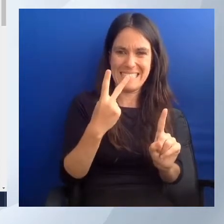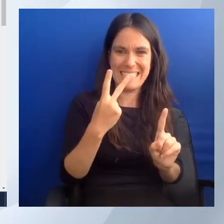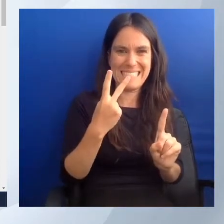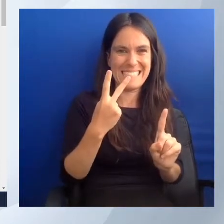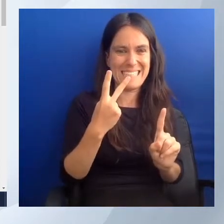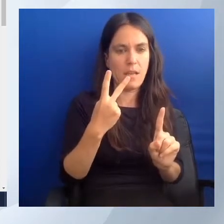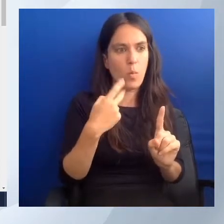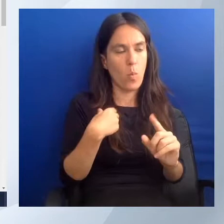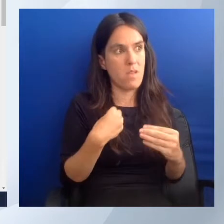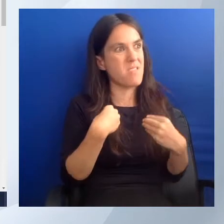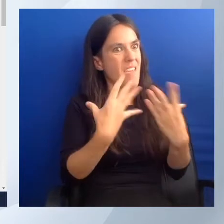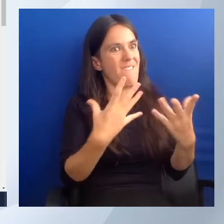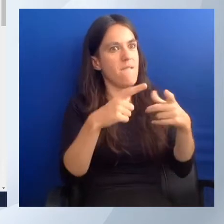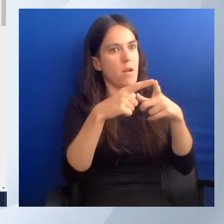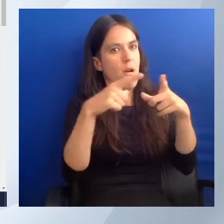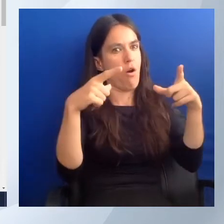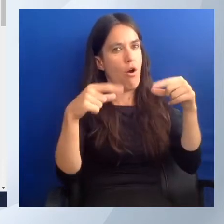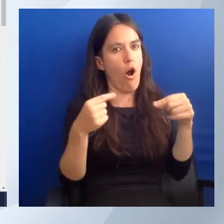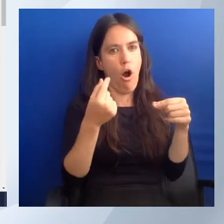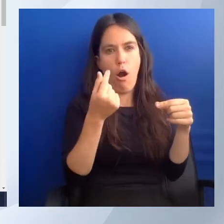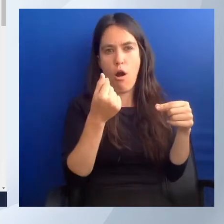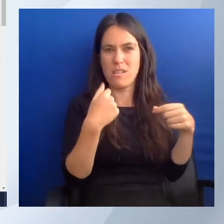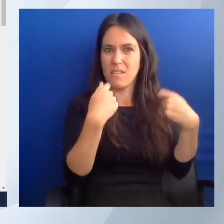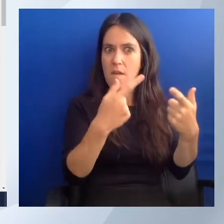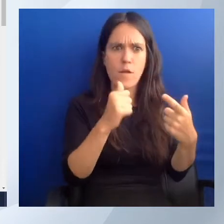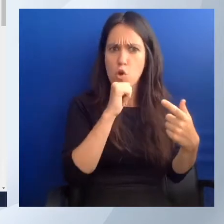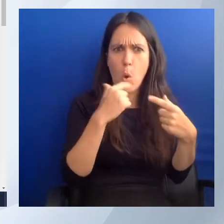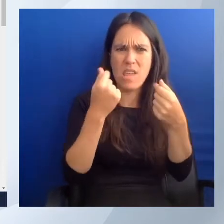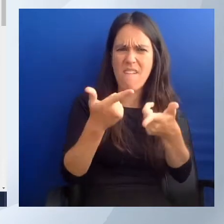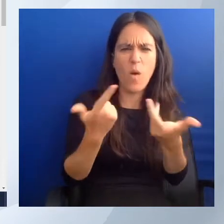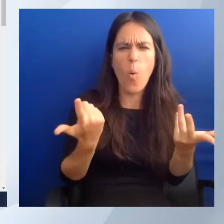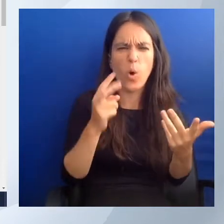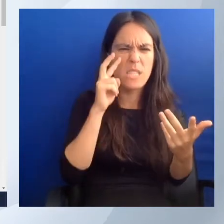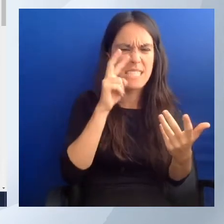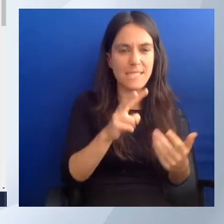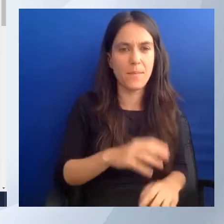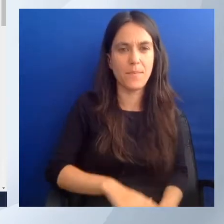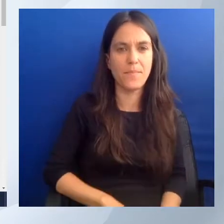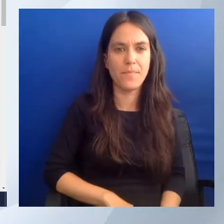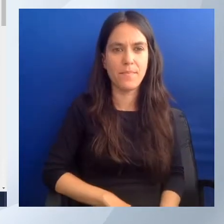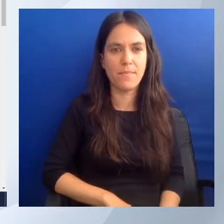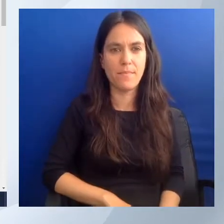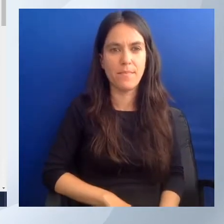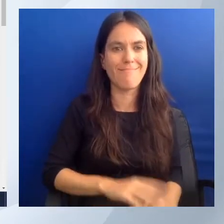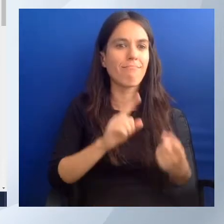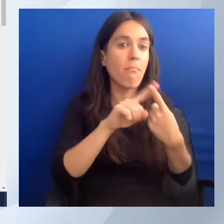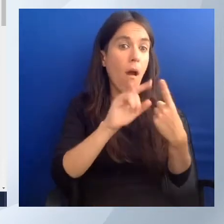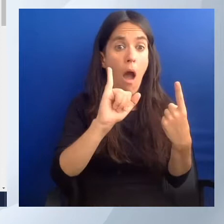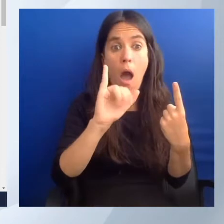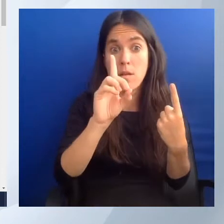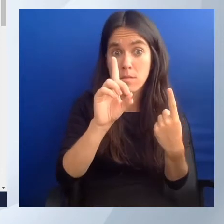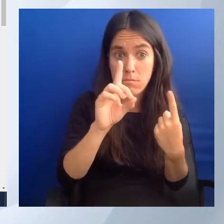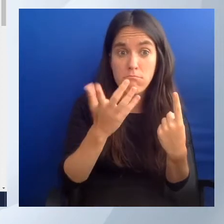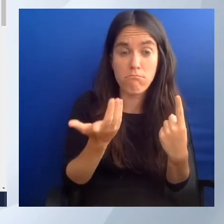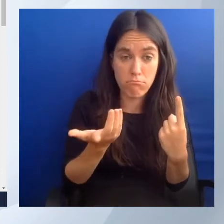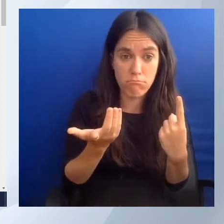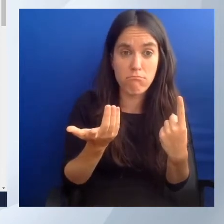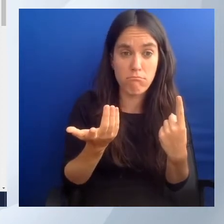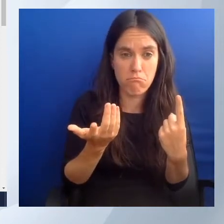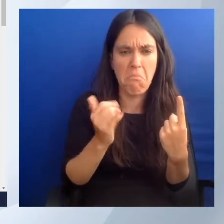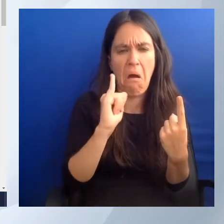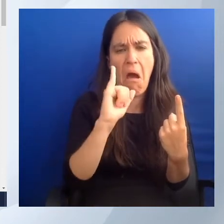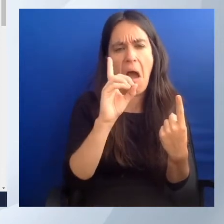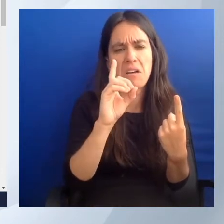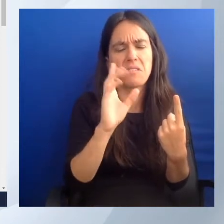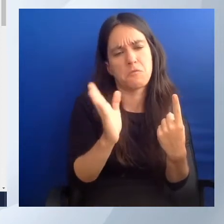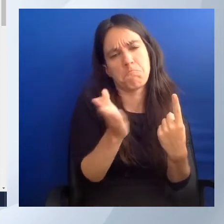give someone a credit card or not. So it has an ID, which is normal in a database. We're not going to use that for our machine learning